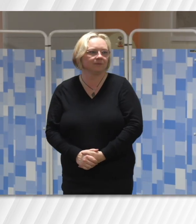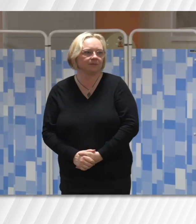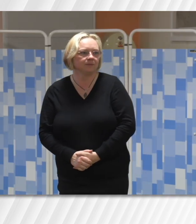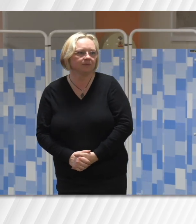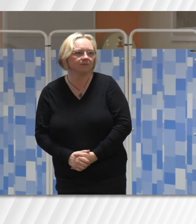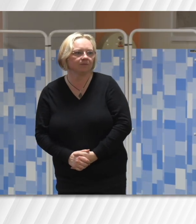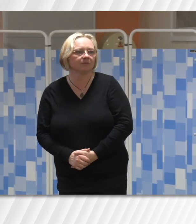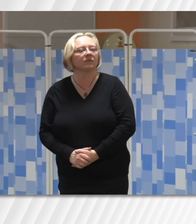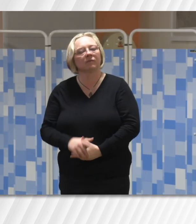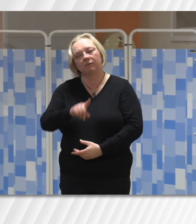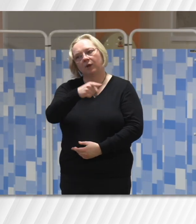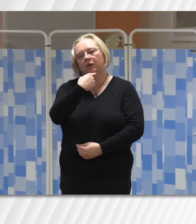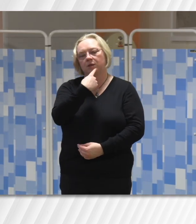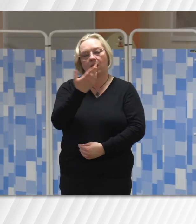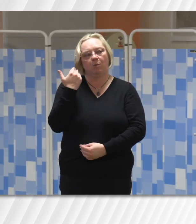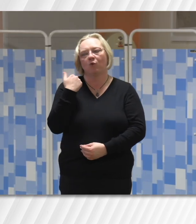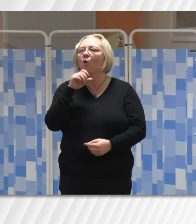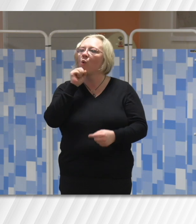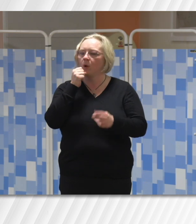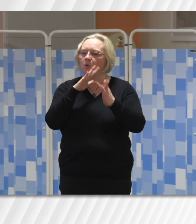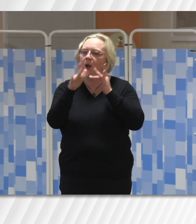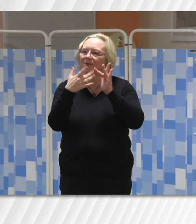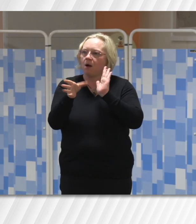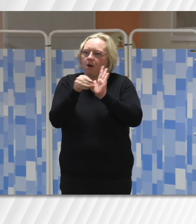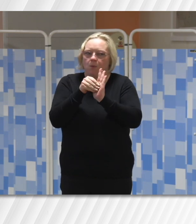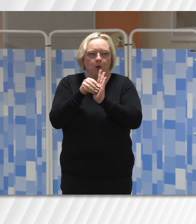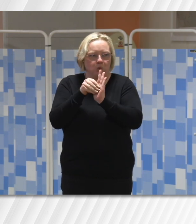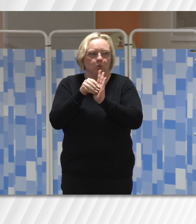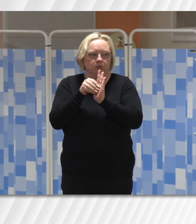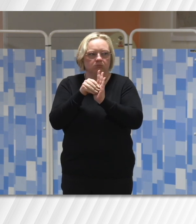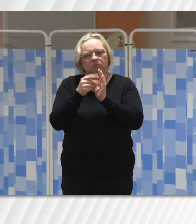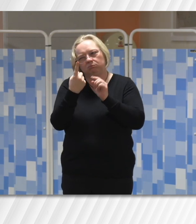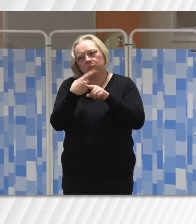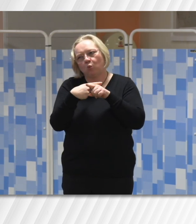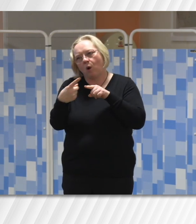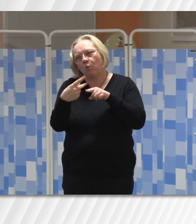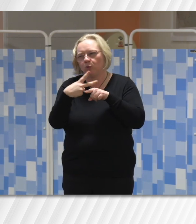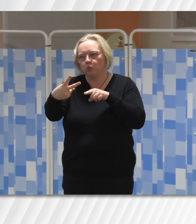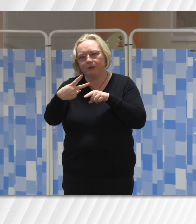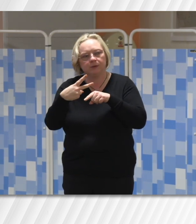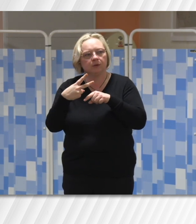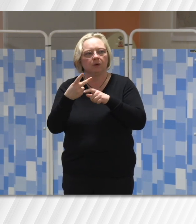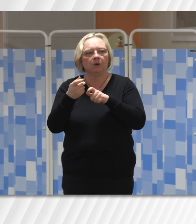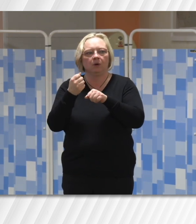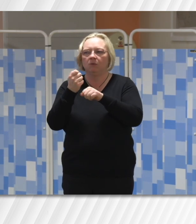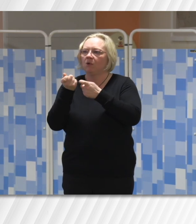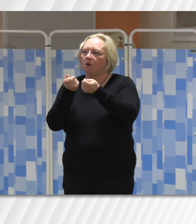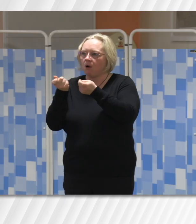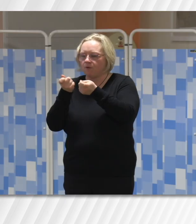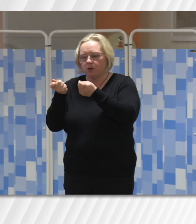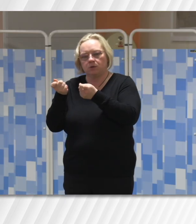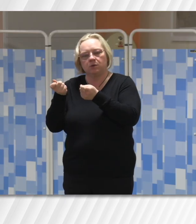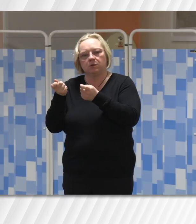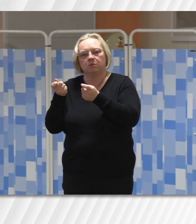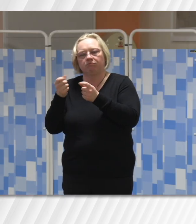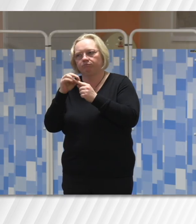As I said before, it will be on the UHDB website in about a week's time on the Governor's page. I'd like to thank all the staff